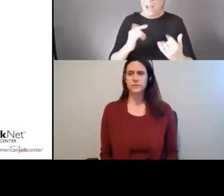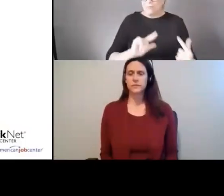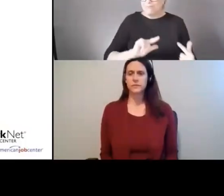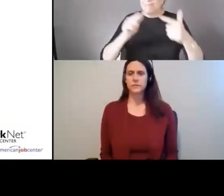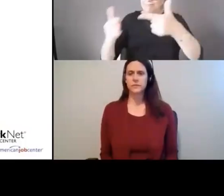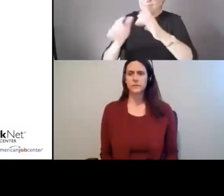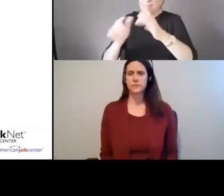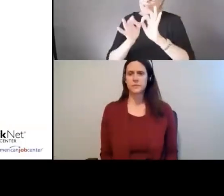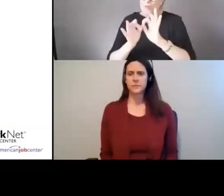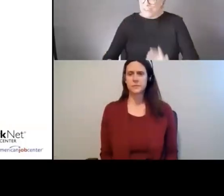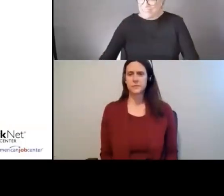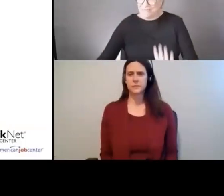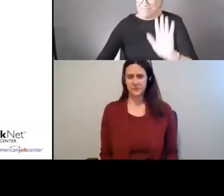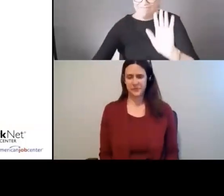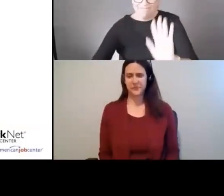work together a little bit